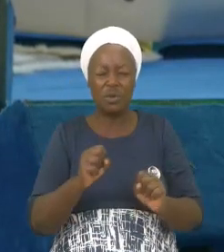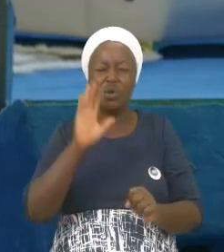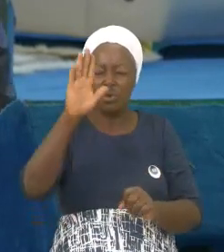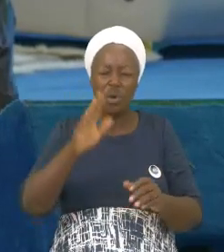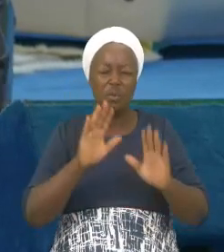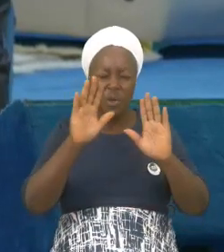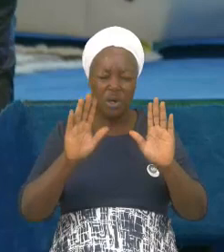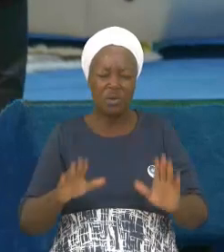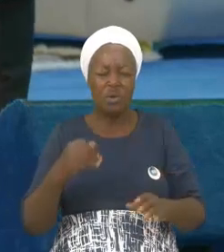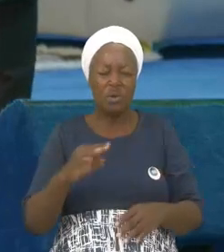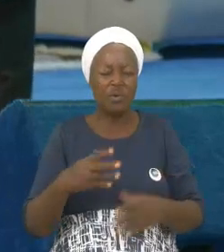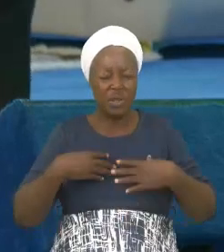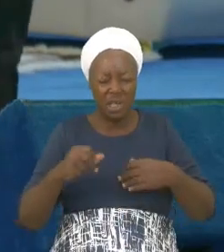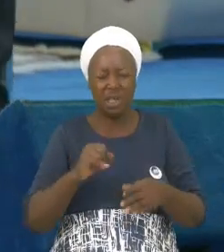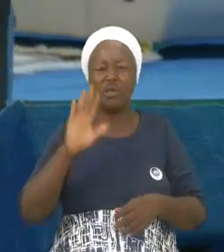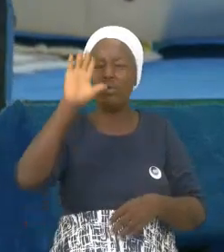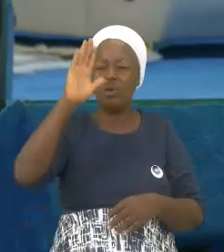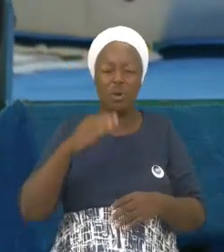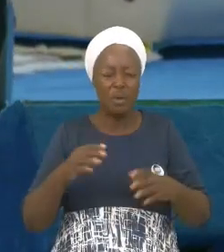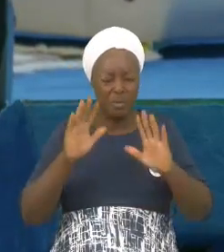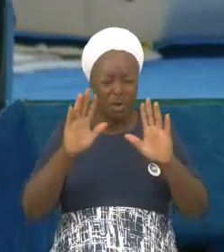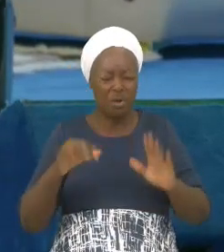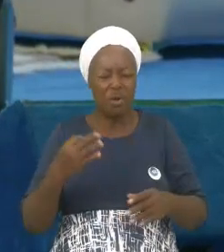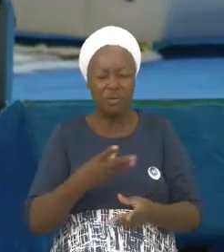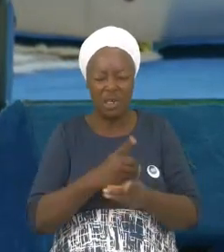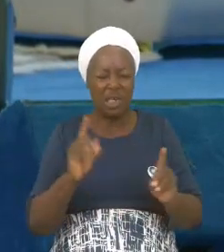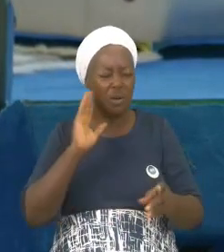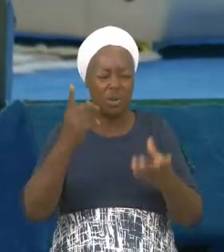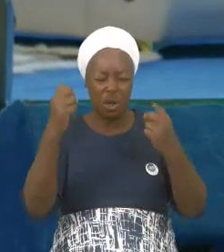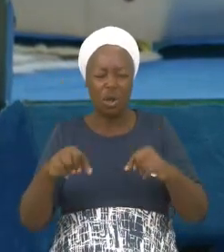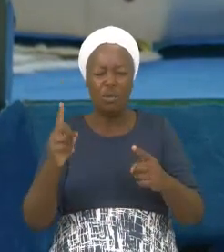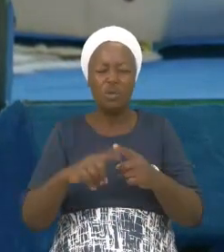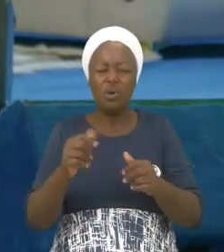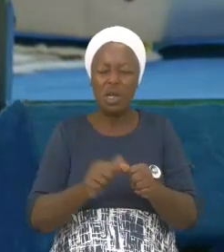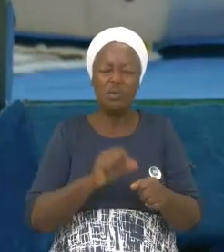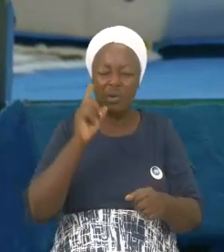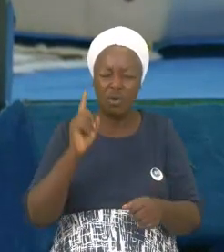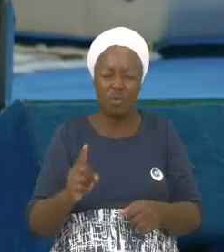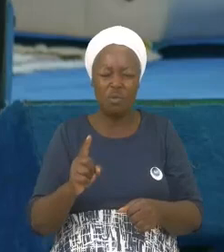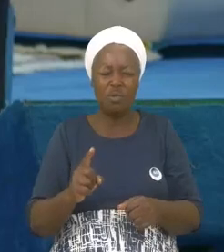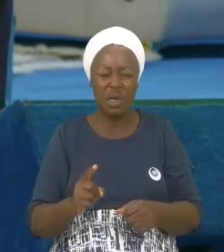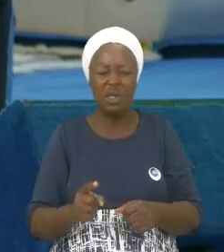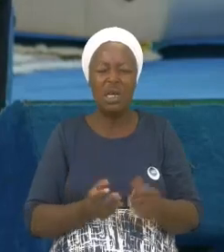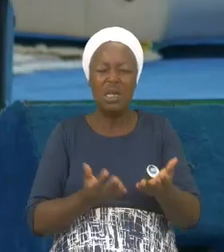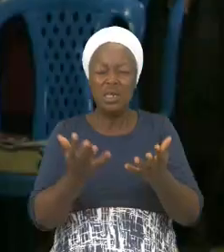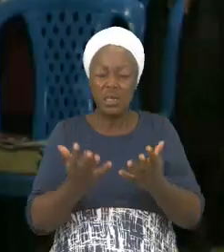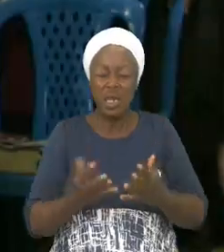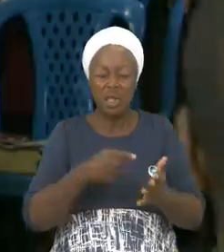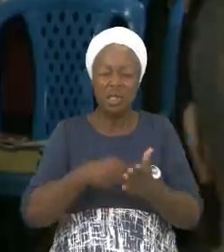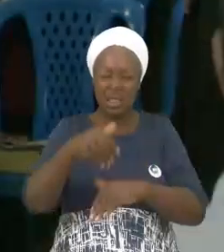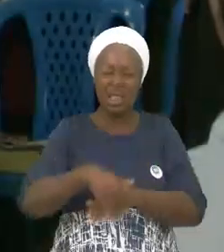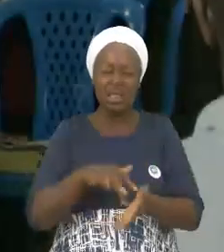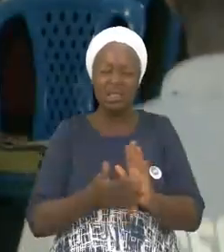of healing, your miracle of deliverance will come to everyone willing tonight in